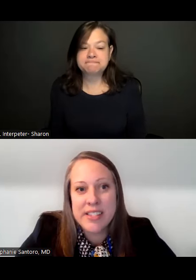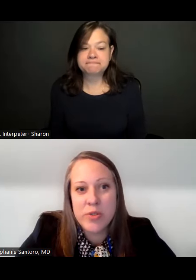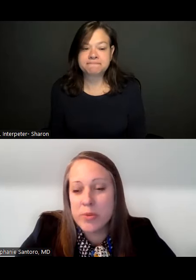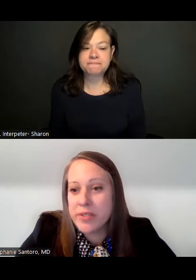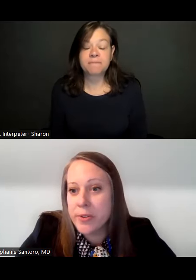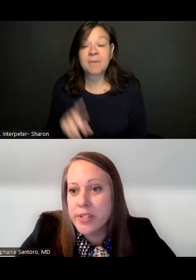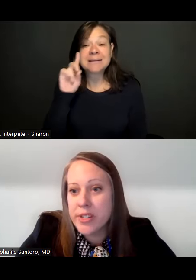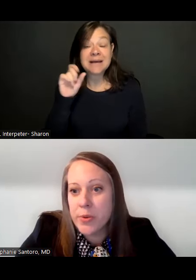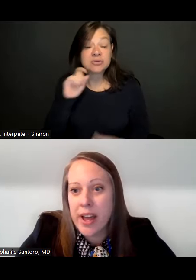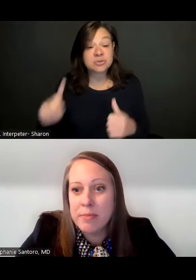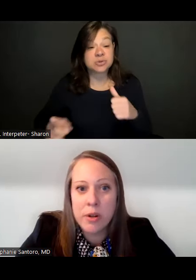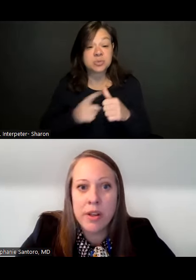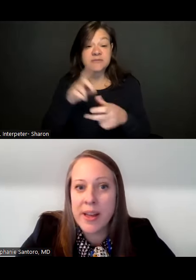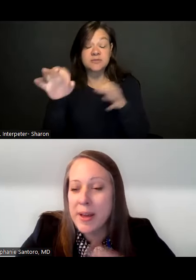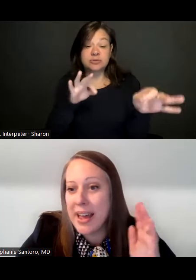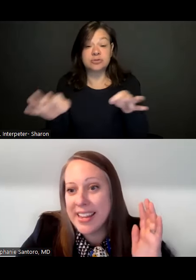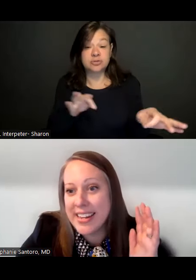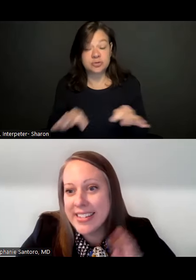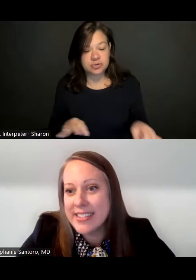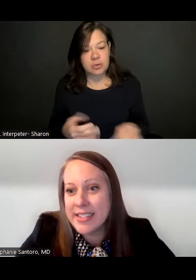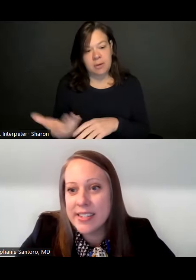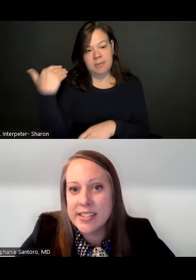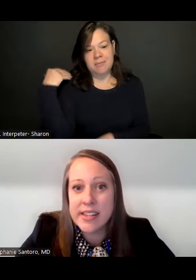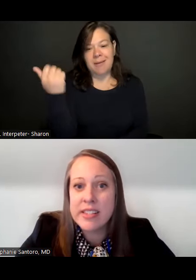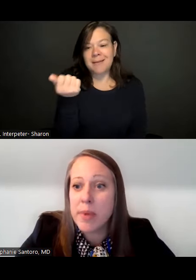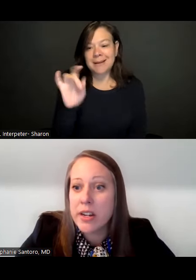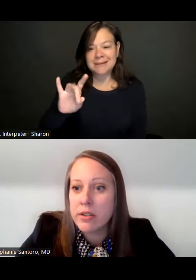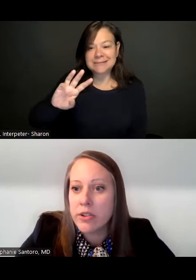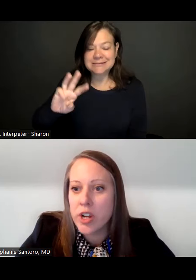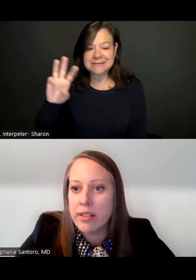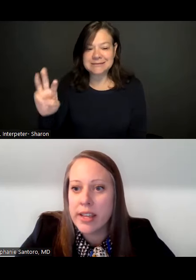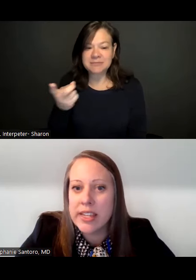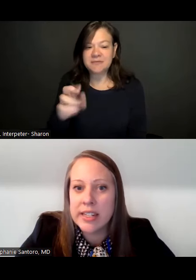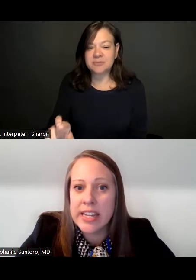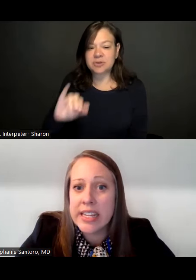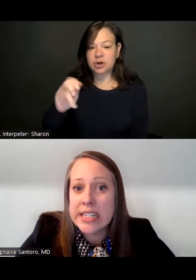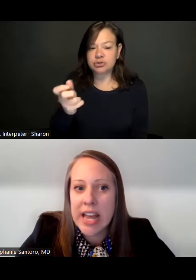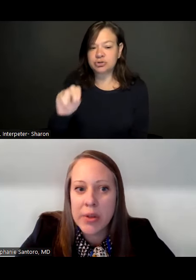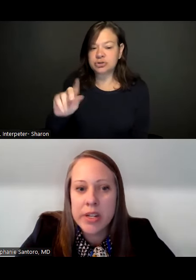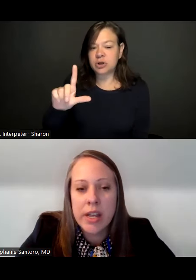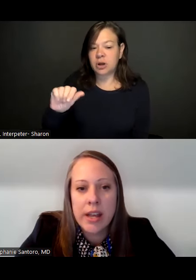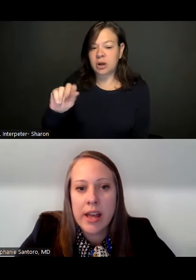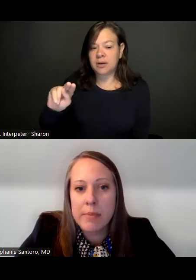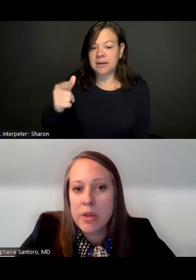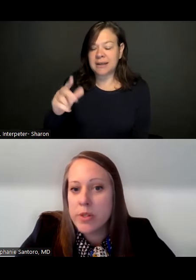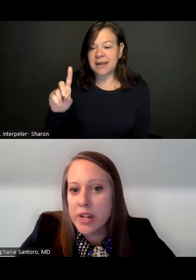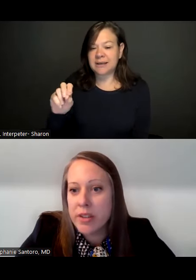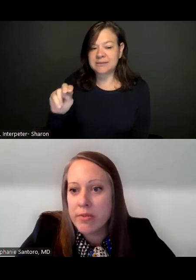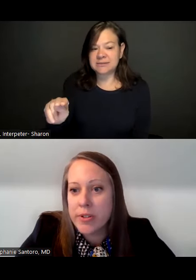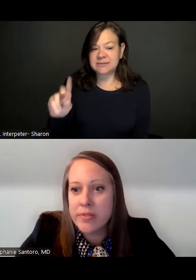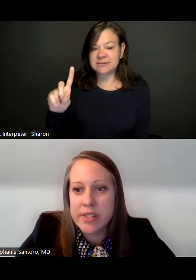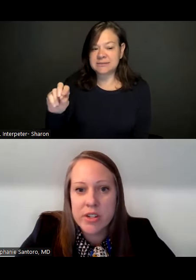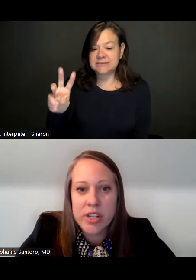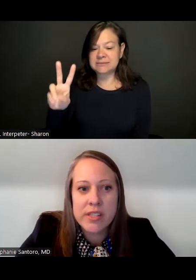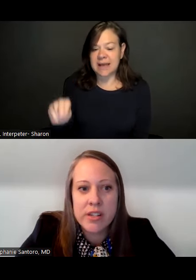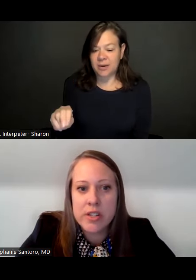Down syndrome was first described back in 1866 by Dr. John Langdon Down. He was one of the